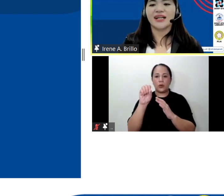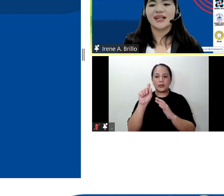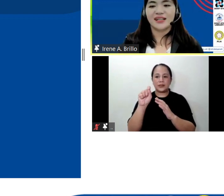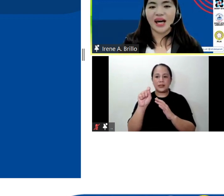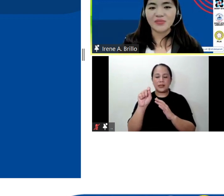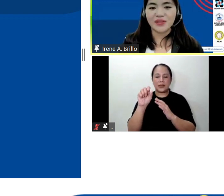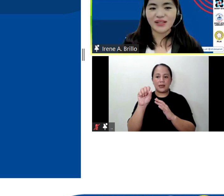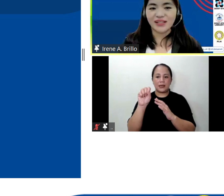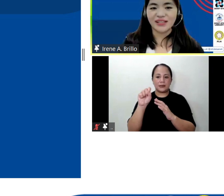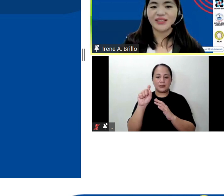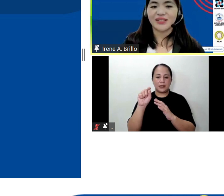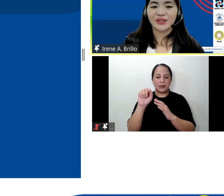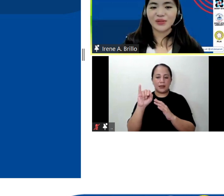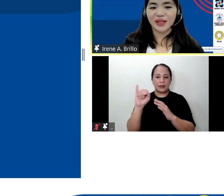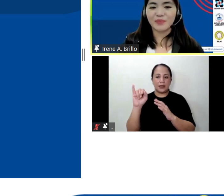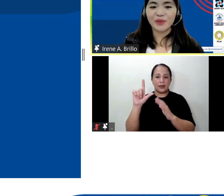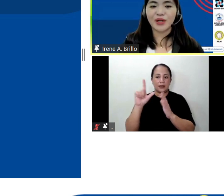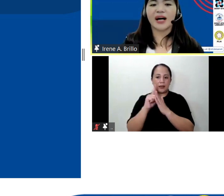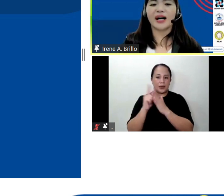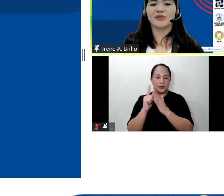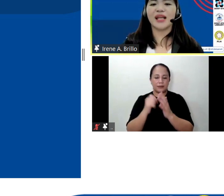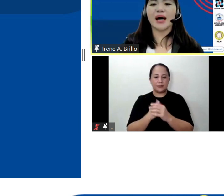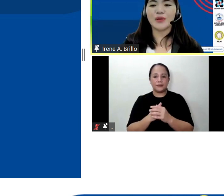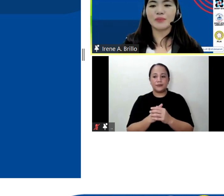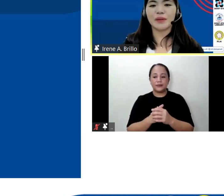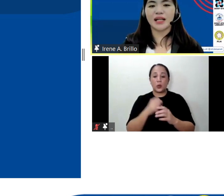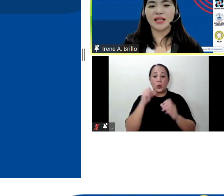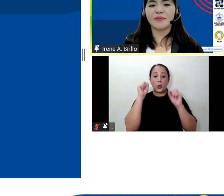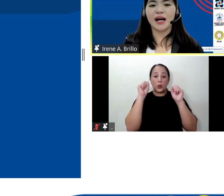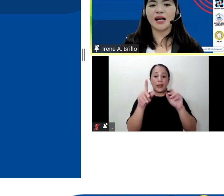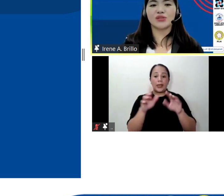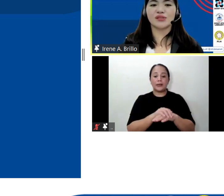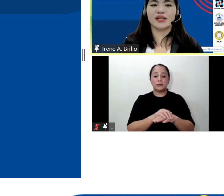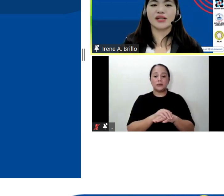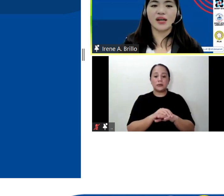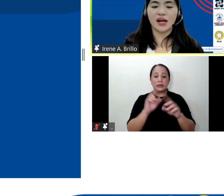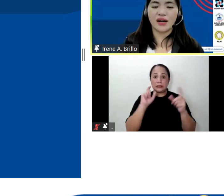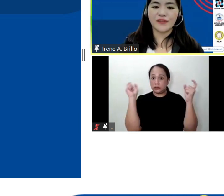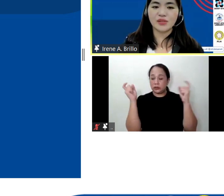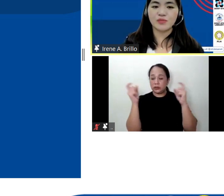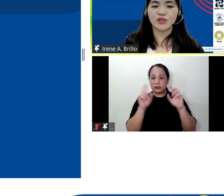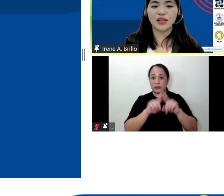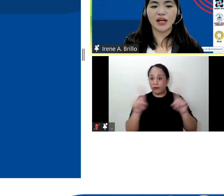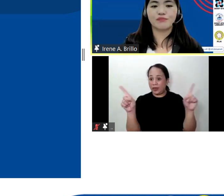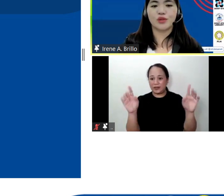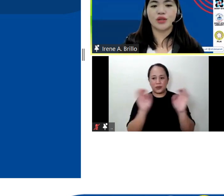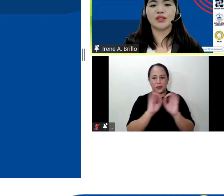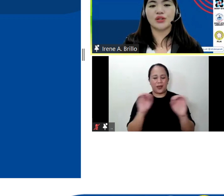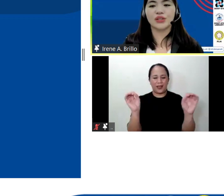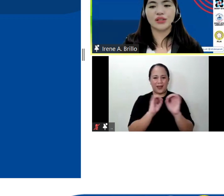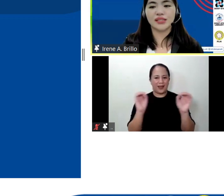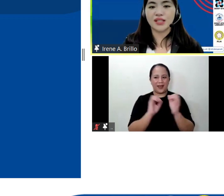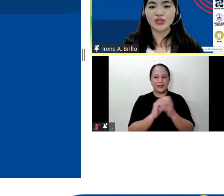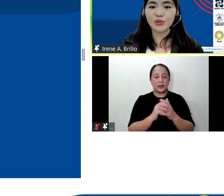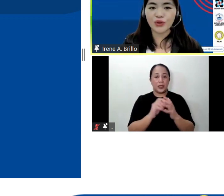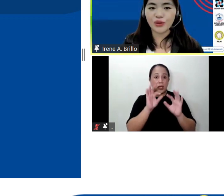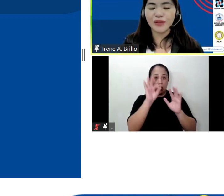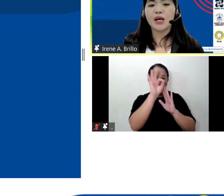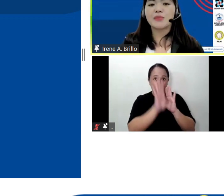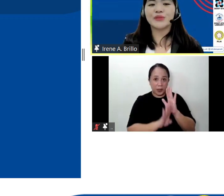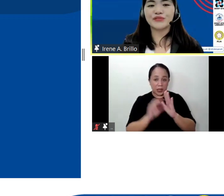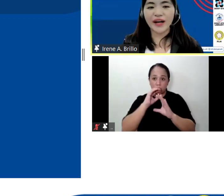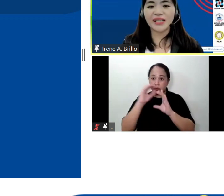facebook.com/DOST-STII library. Okay po, wala pong pagkakaiba kung sa Facebook live po kayo manood or sa Zoom